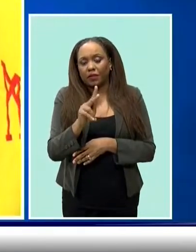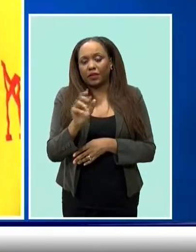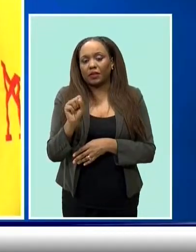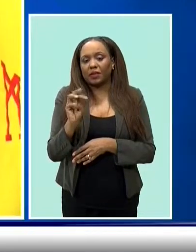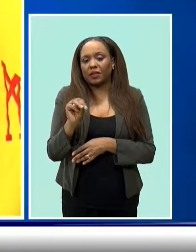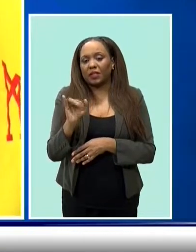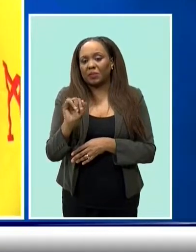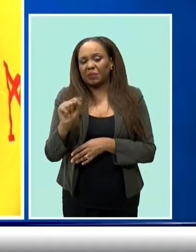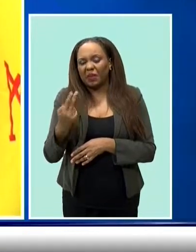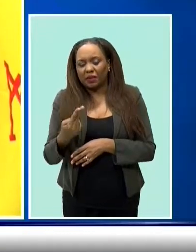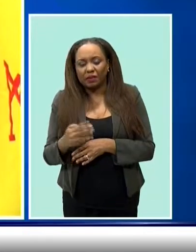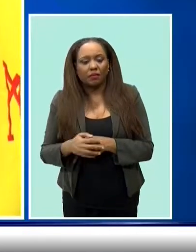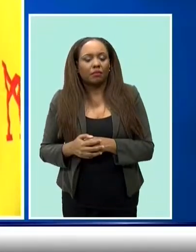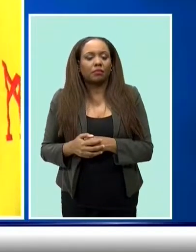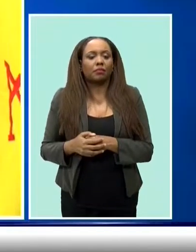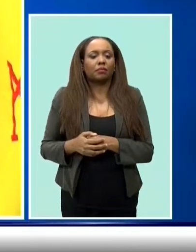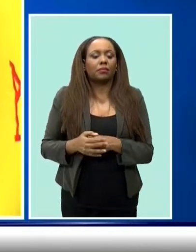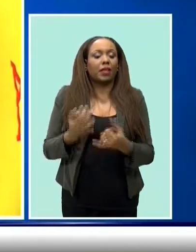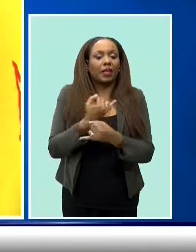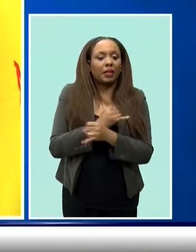Parish Independence Committee.